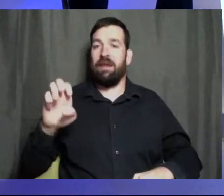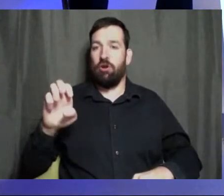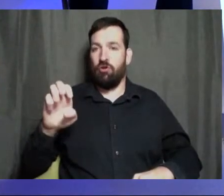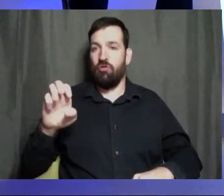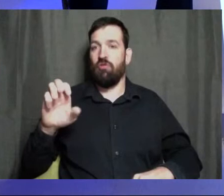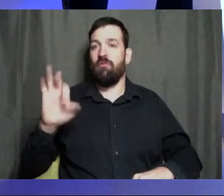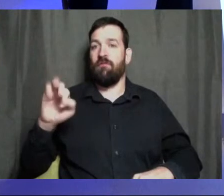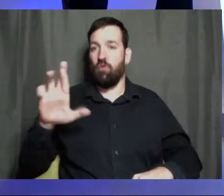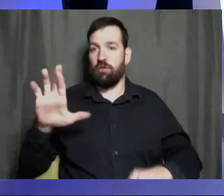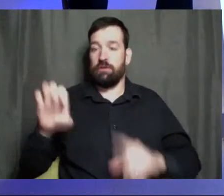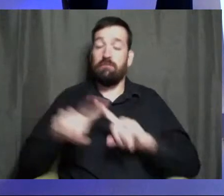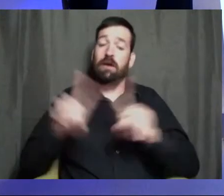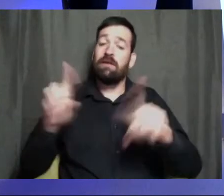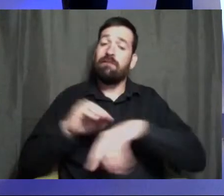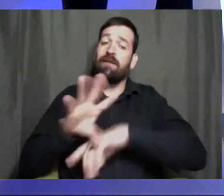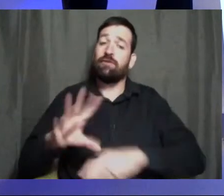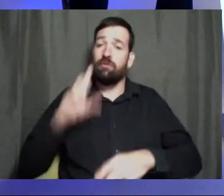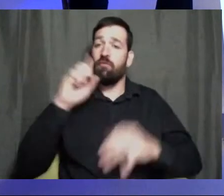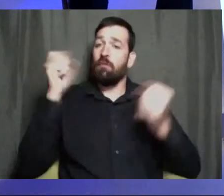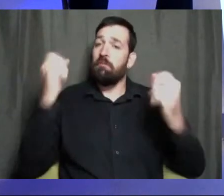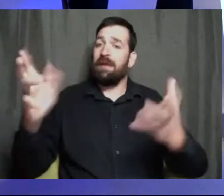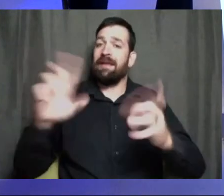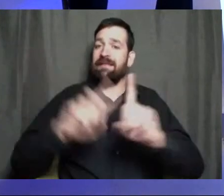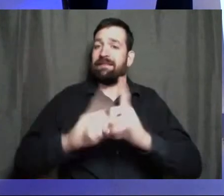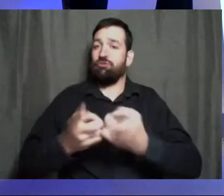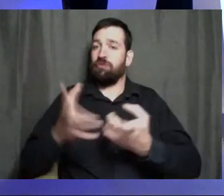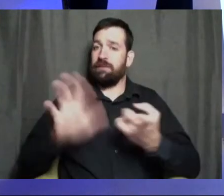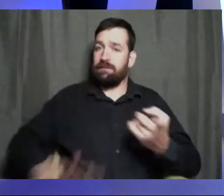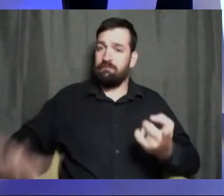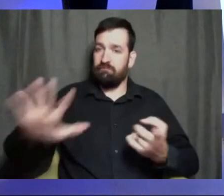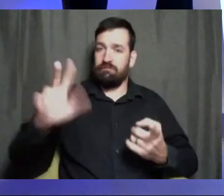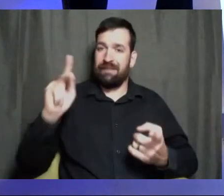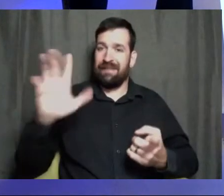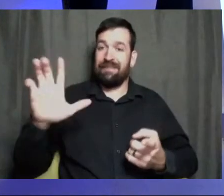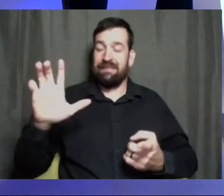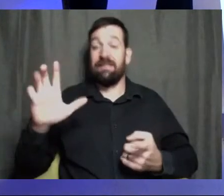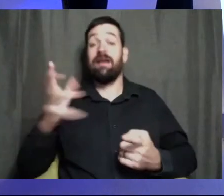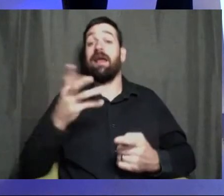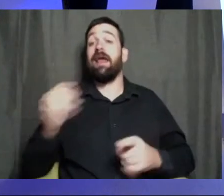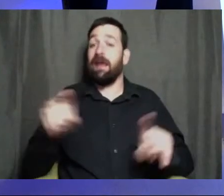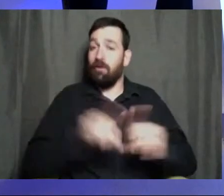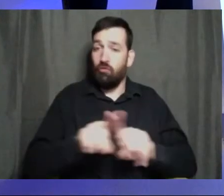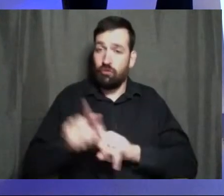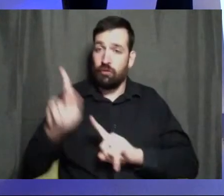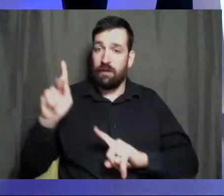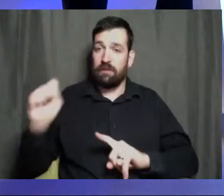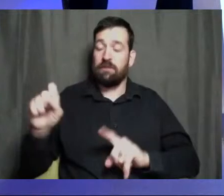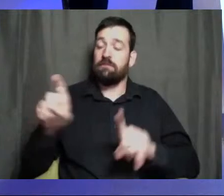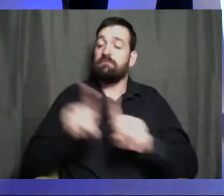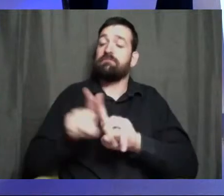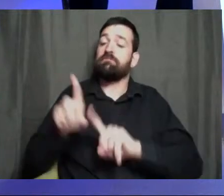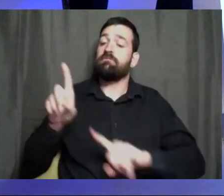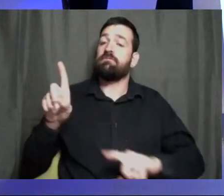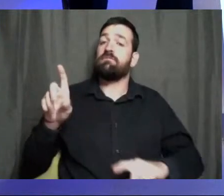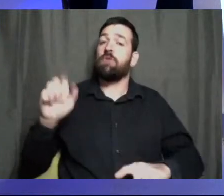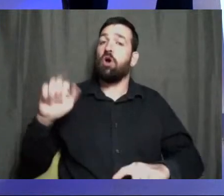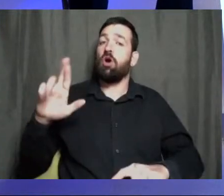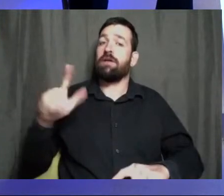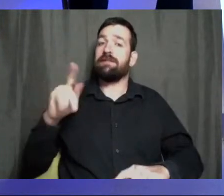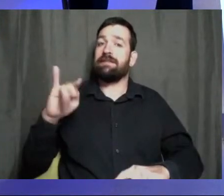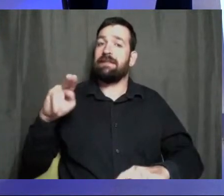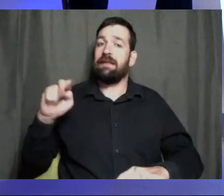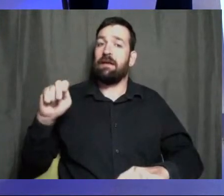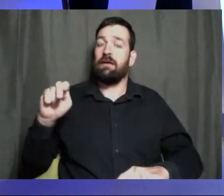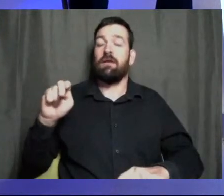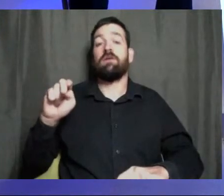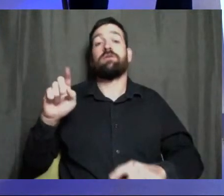school districts here in the metro area and in the state of Kansas. Also joining us is Augustina Beringer, Chief Medical Officer